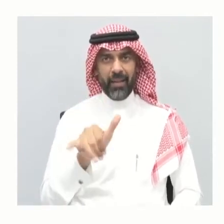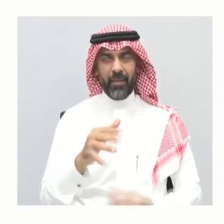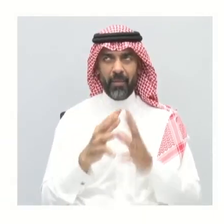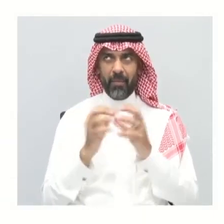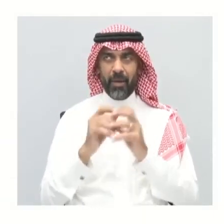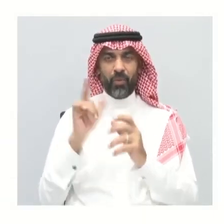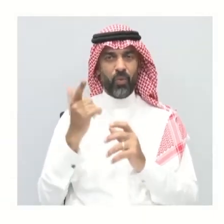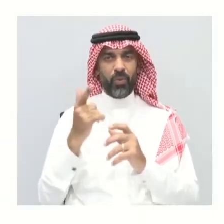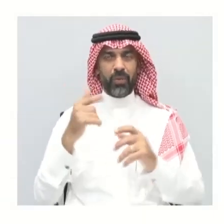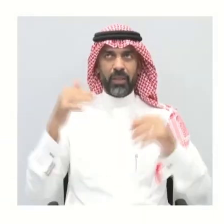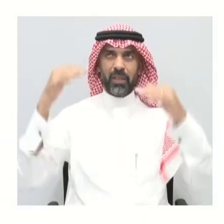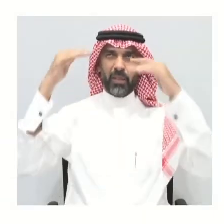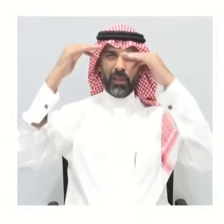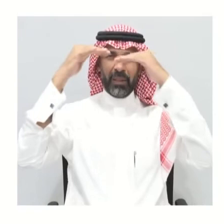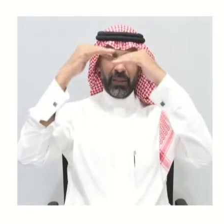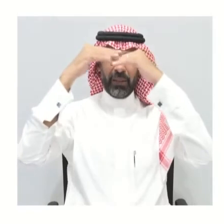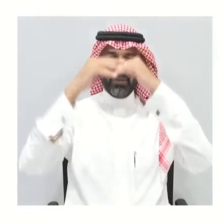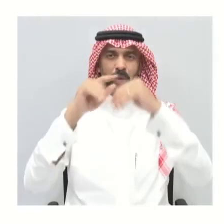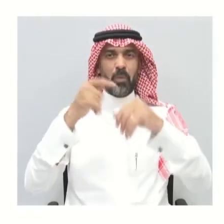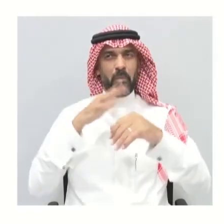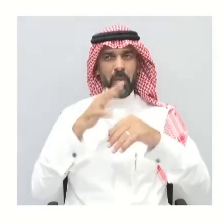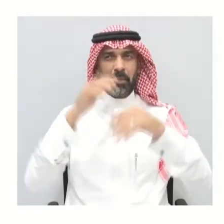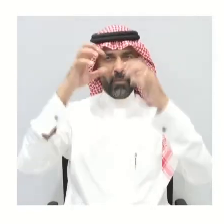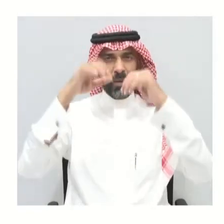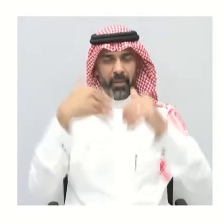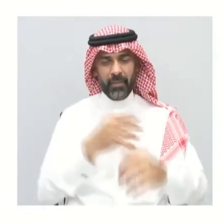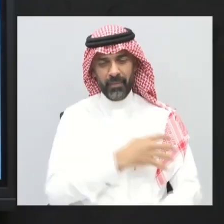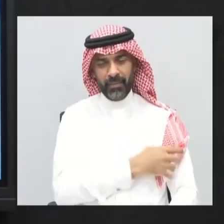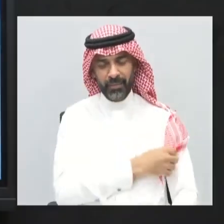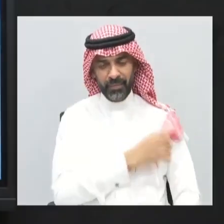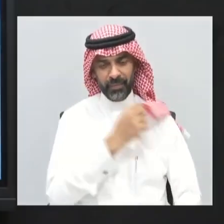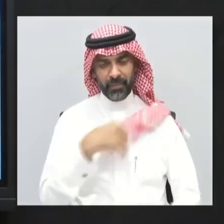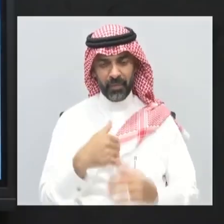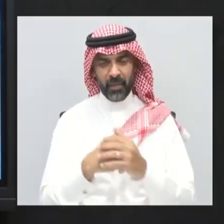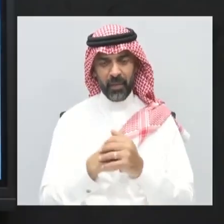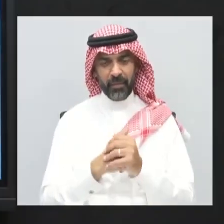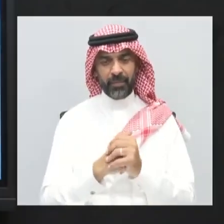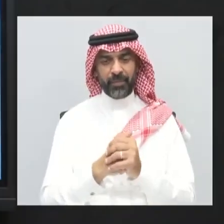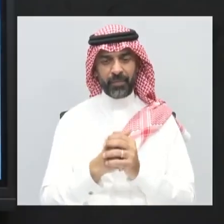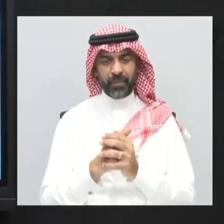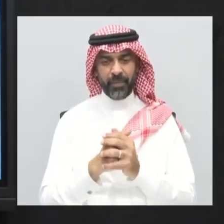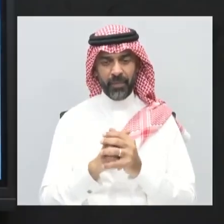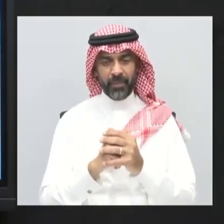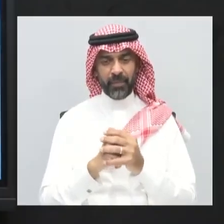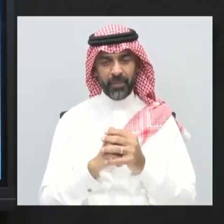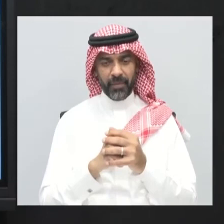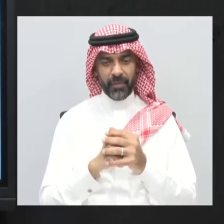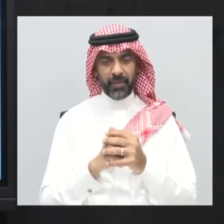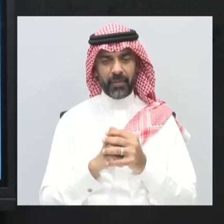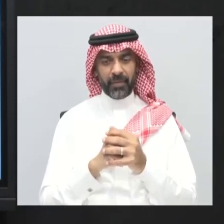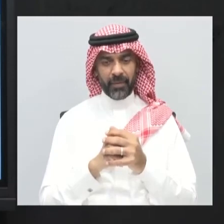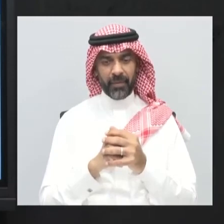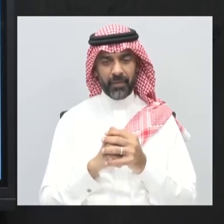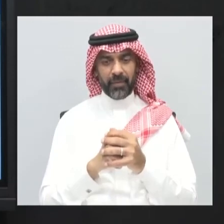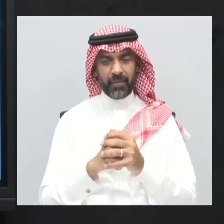It's cloudy. You can write something different if you like. If it's sunny outside, you can write sunny.